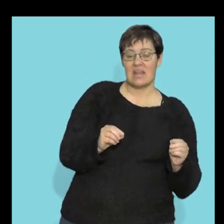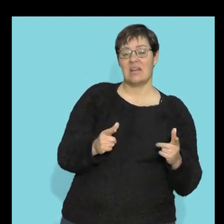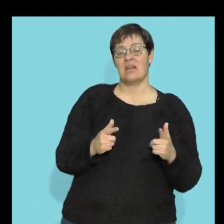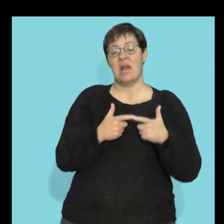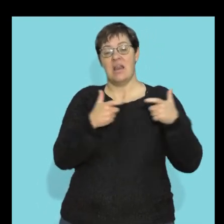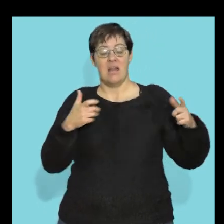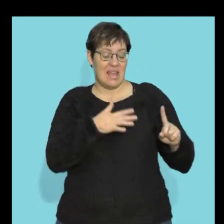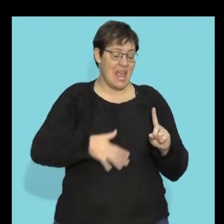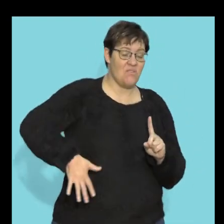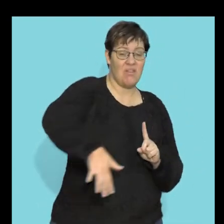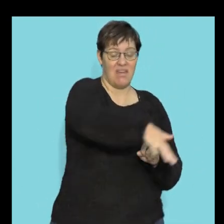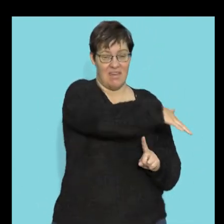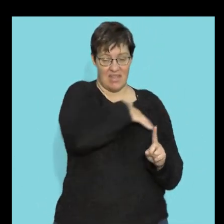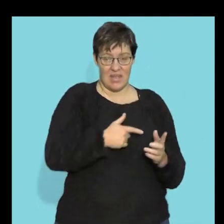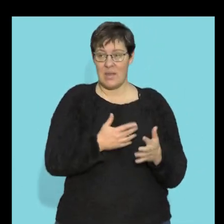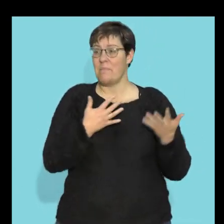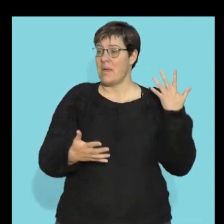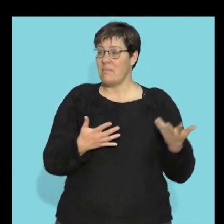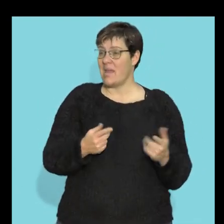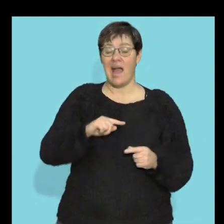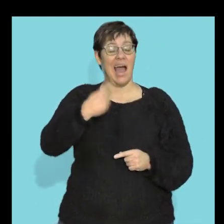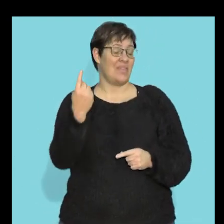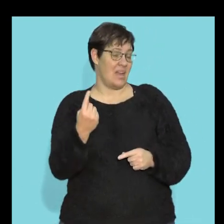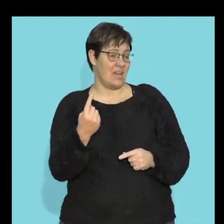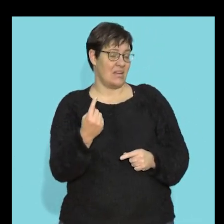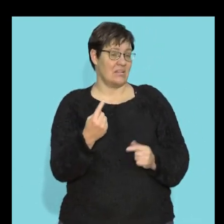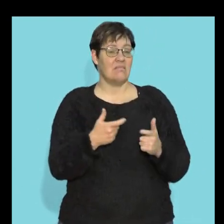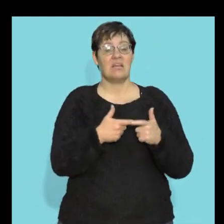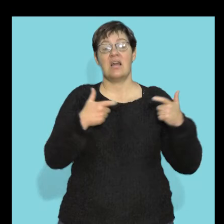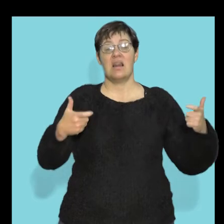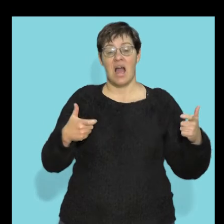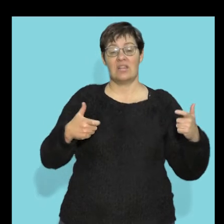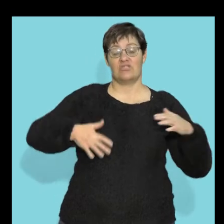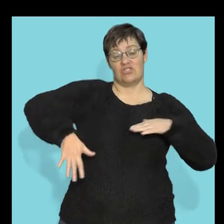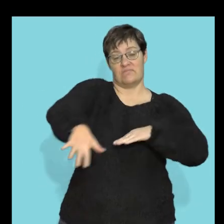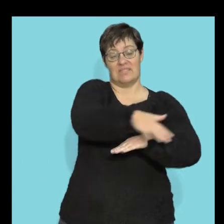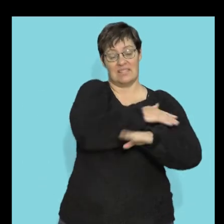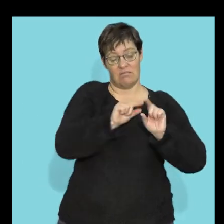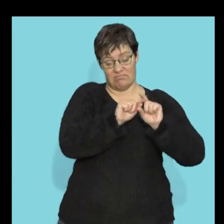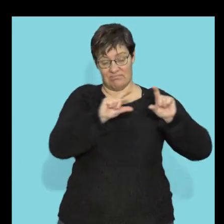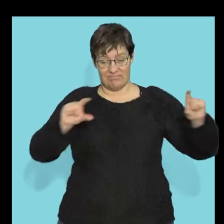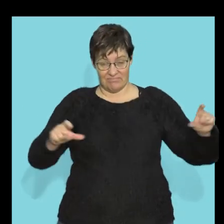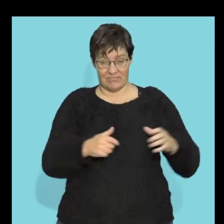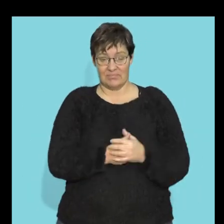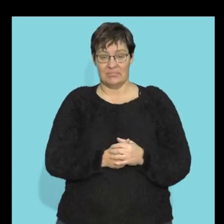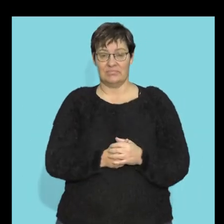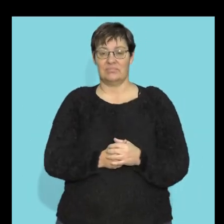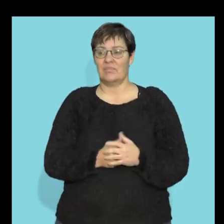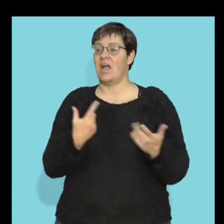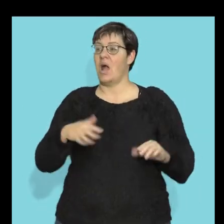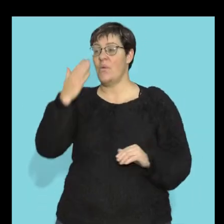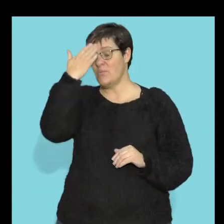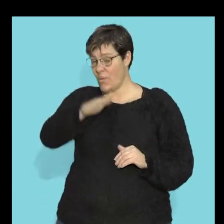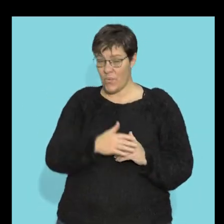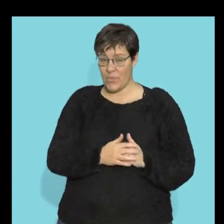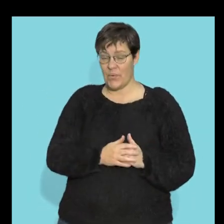surface area. Maybe that could have been another one, a large surface area. Number 4, and how do we know it's a